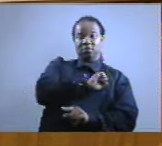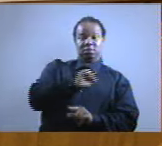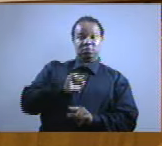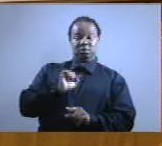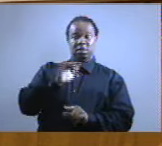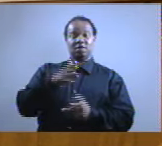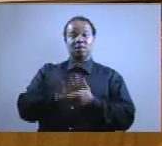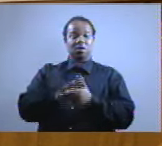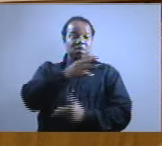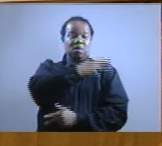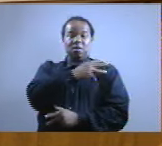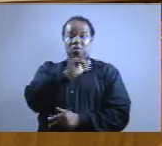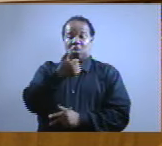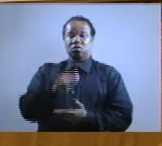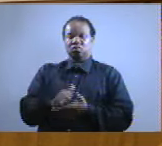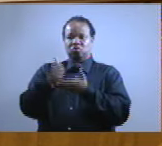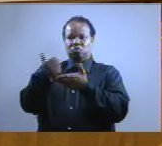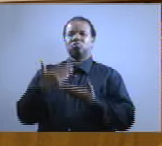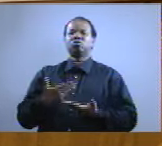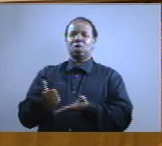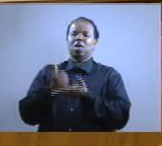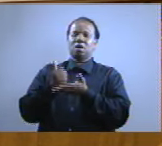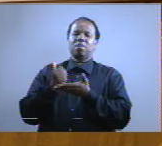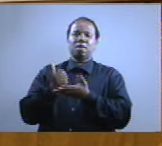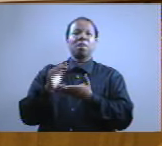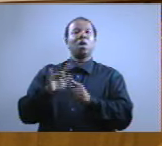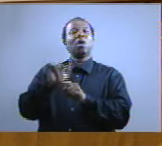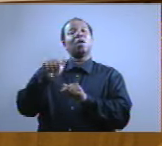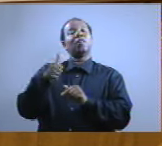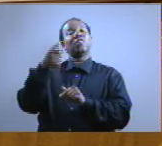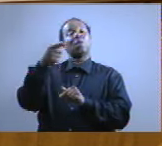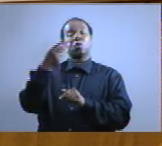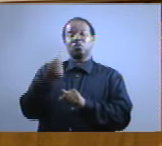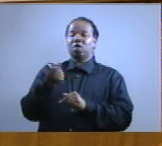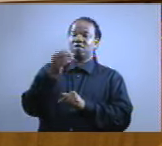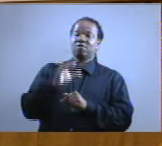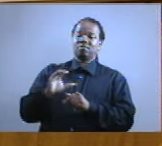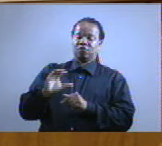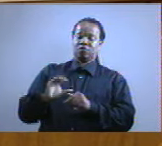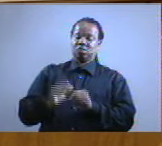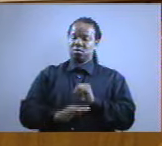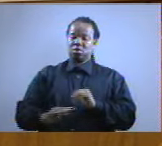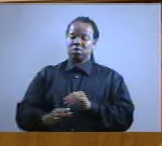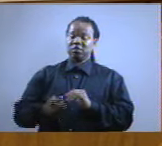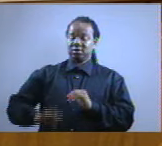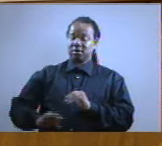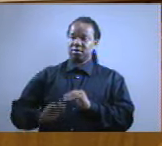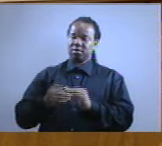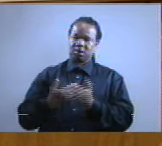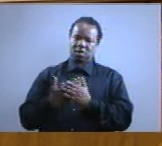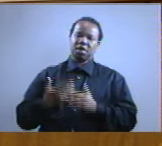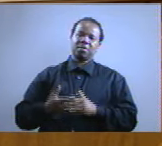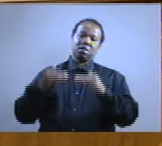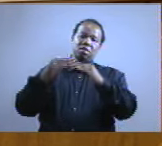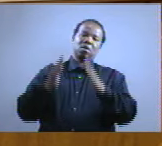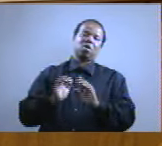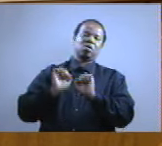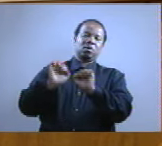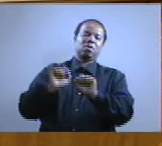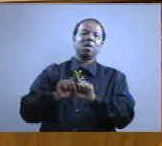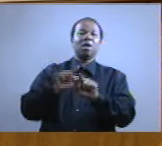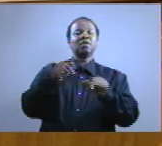especially those at the bottom of the income spectrum, to become homeowners, provide support for the development of special economic